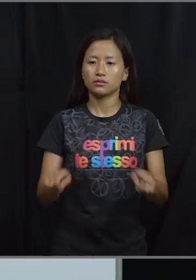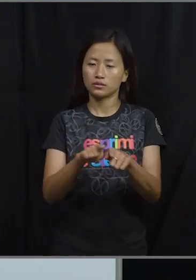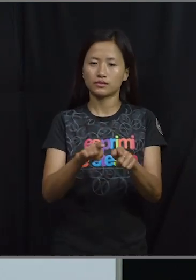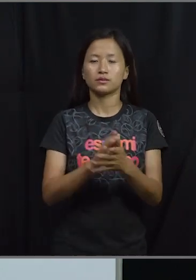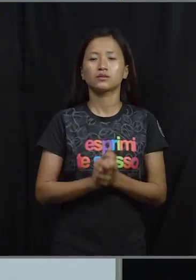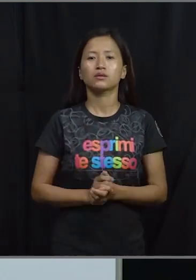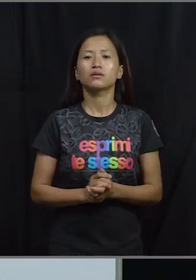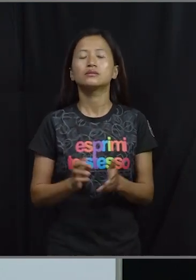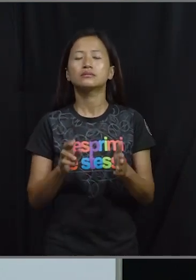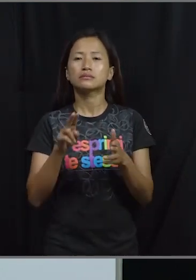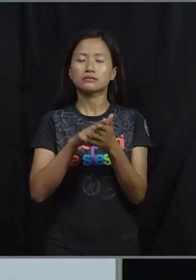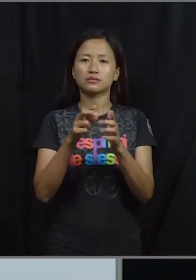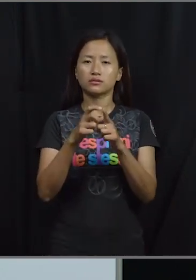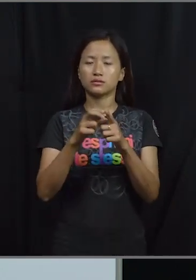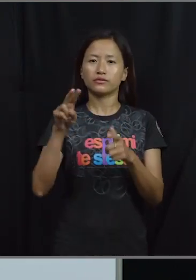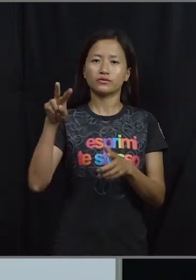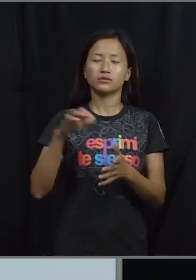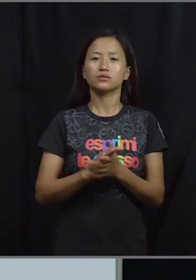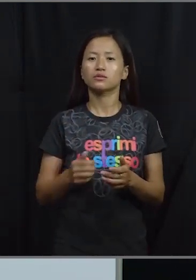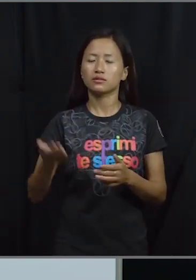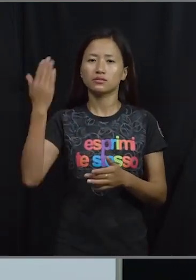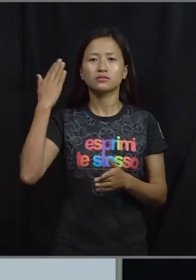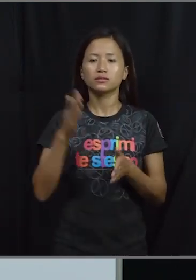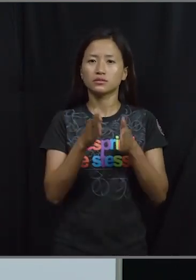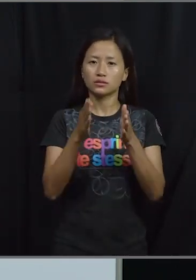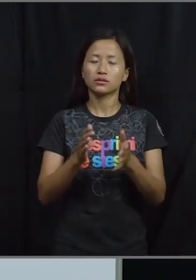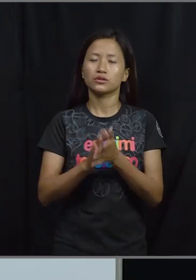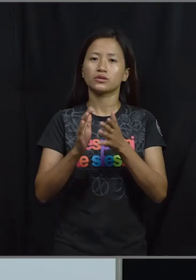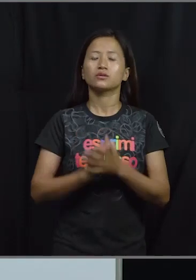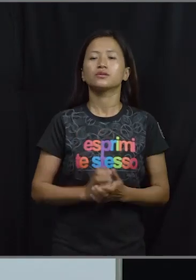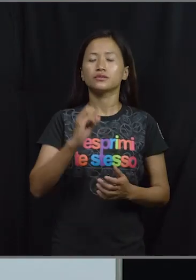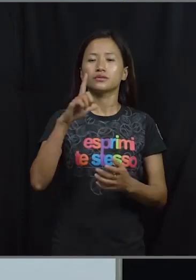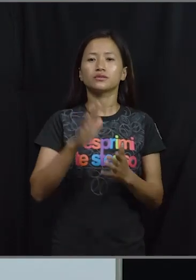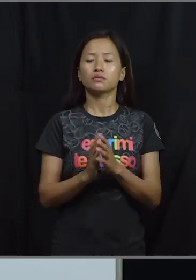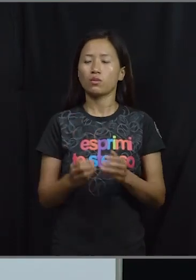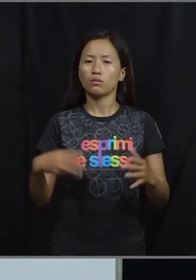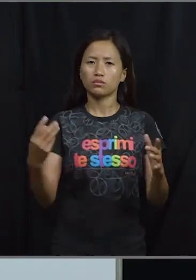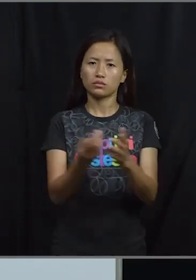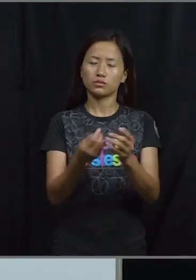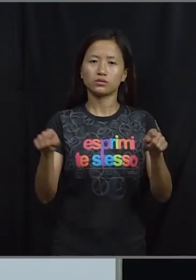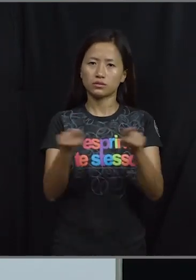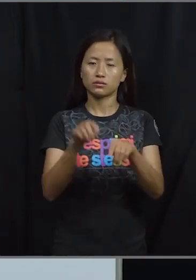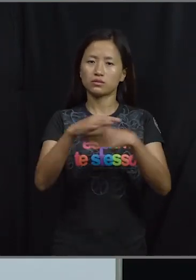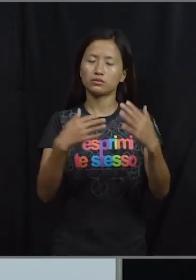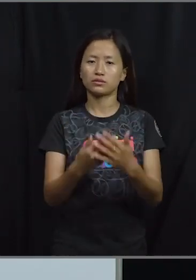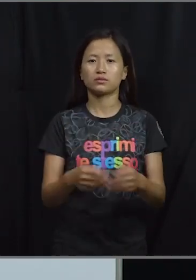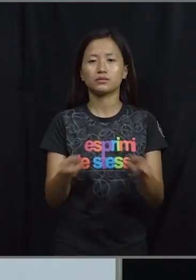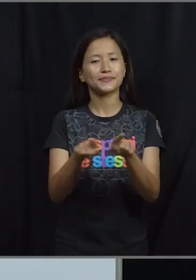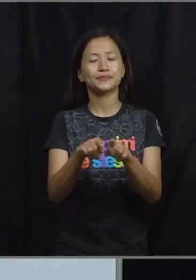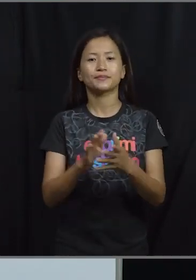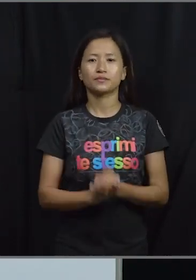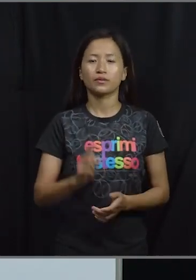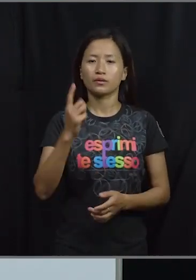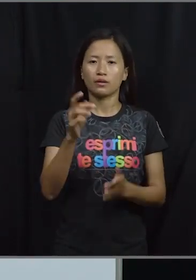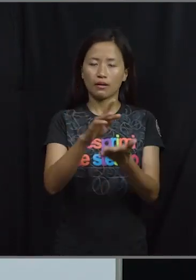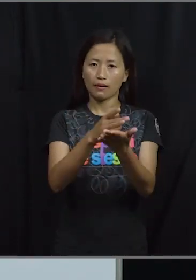demand, the definition that we did in the last session, market demand is also almost same. In demand, we talk about